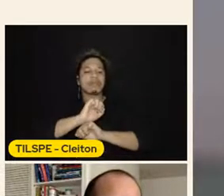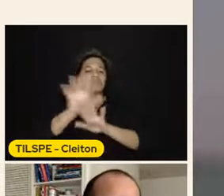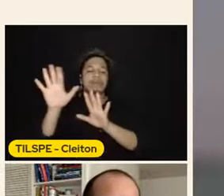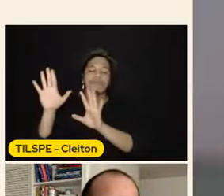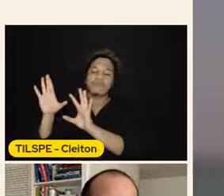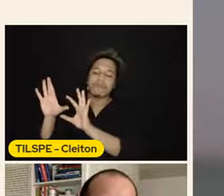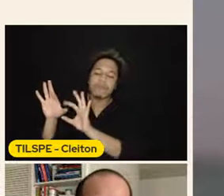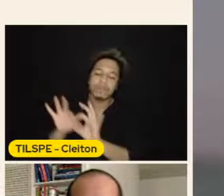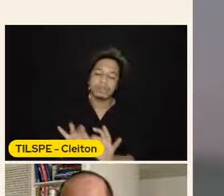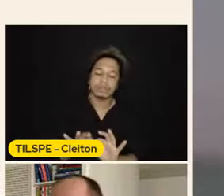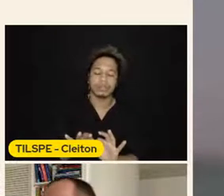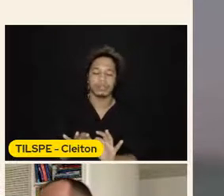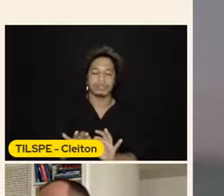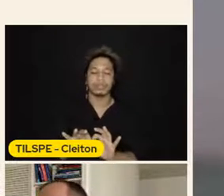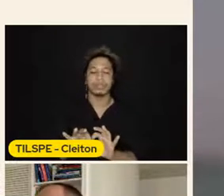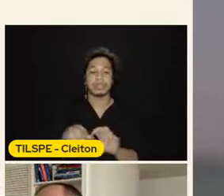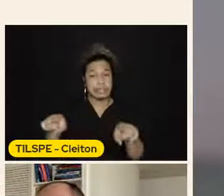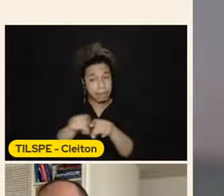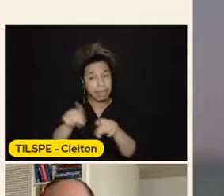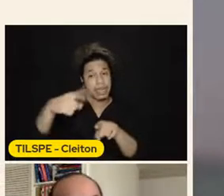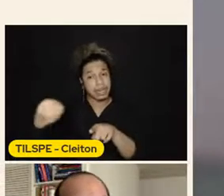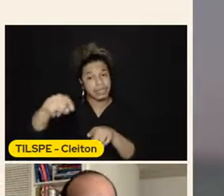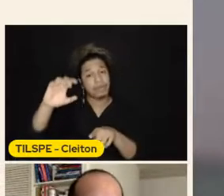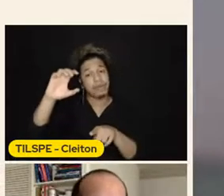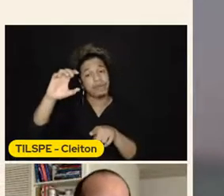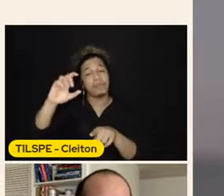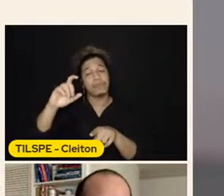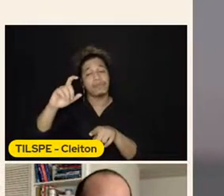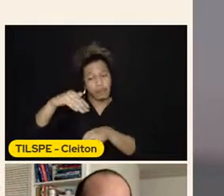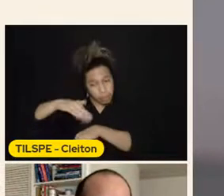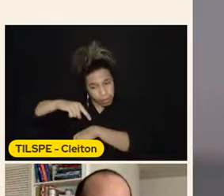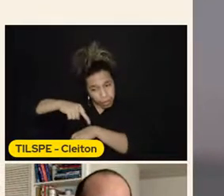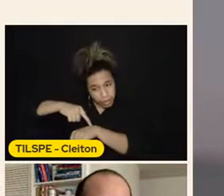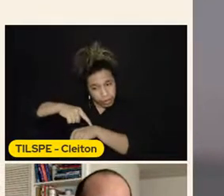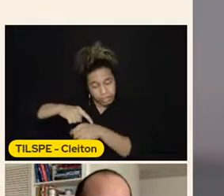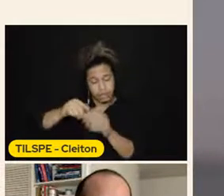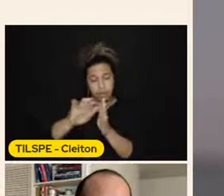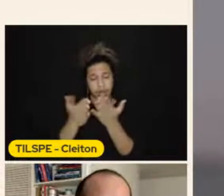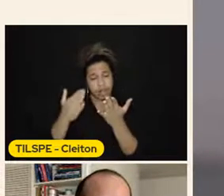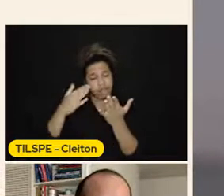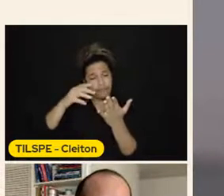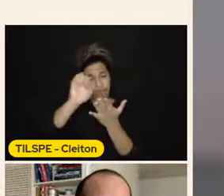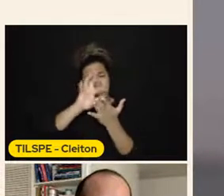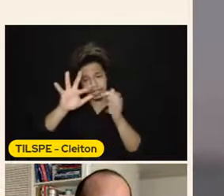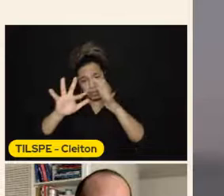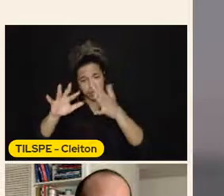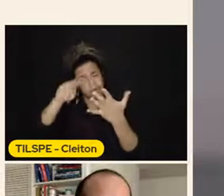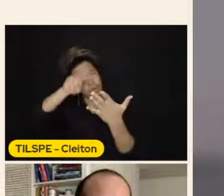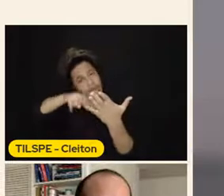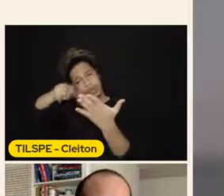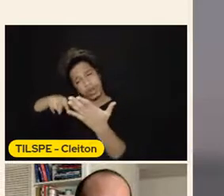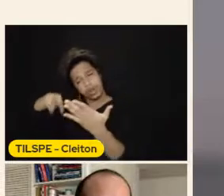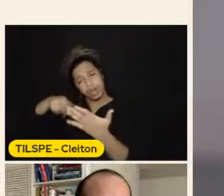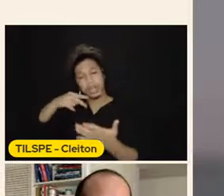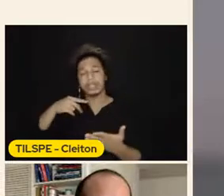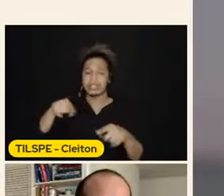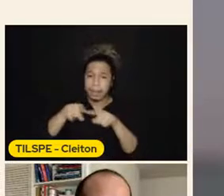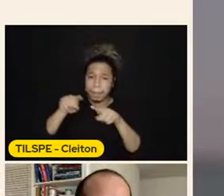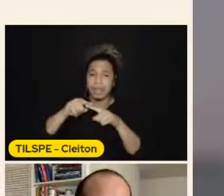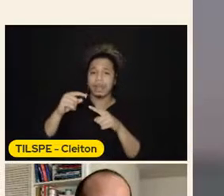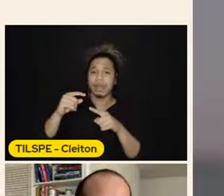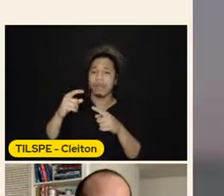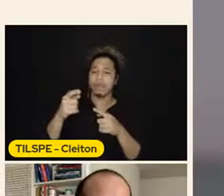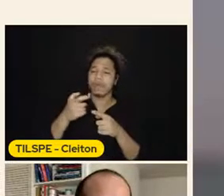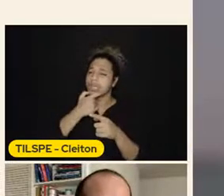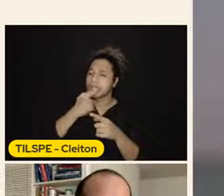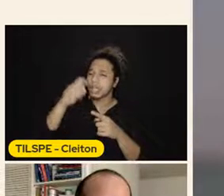they are learning English. And they have this system of codes they have learned earlier to resort to. So as